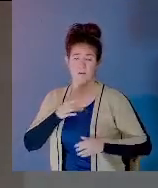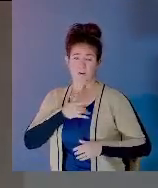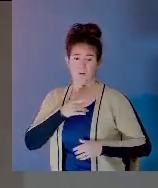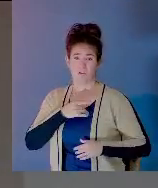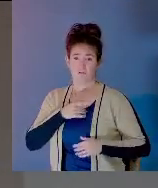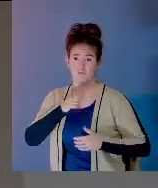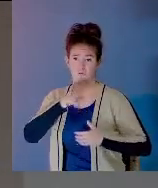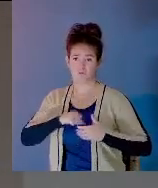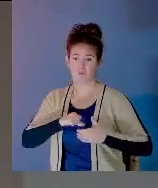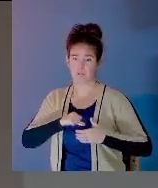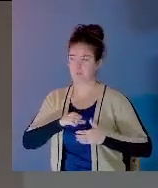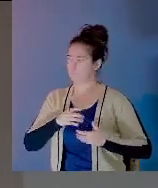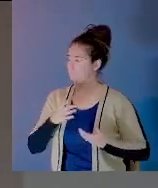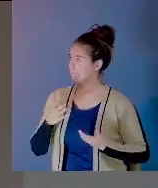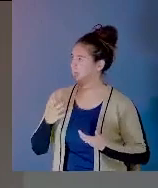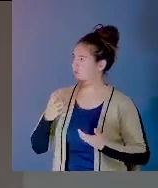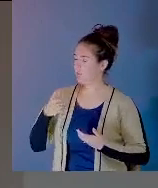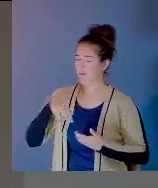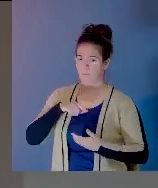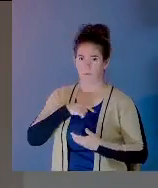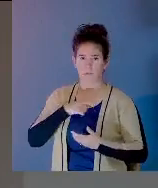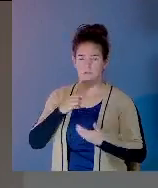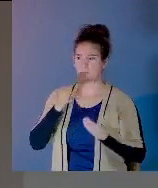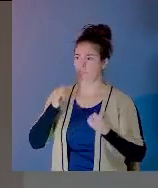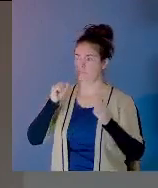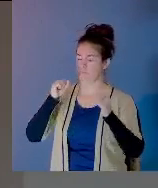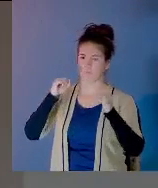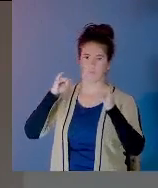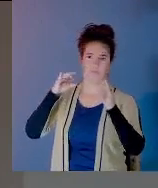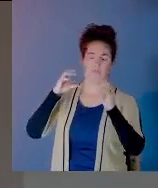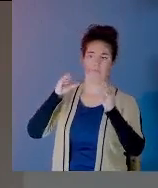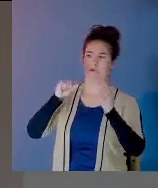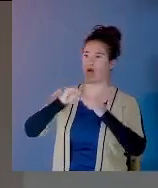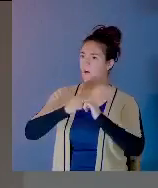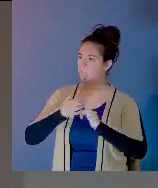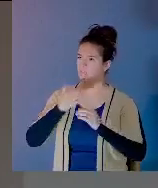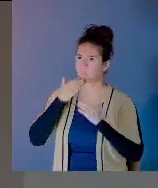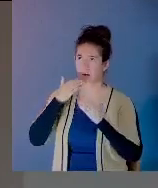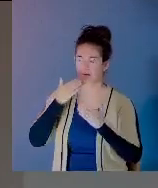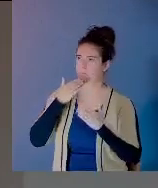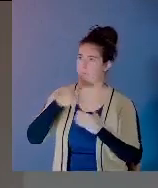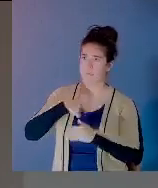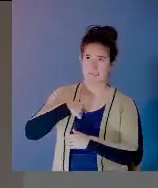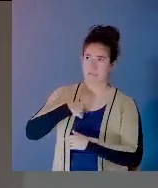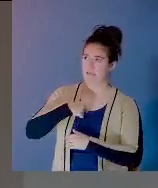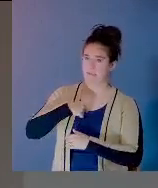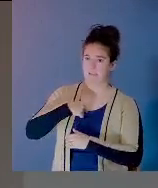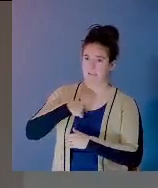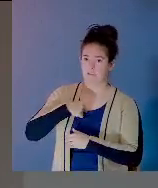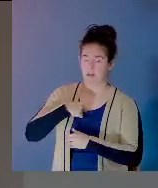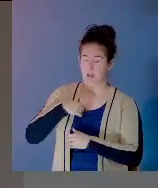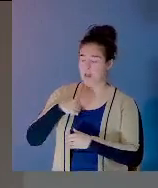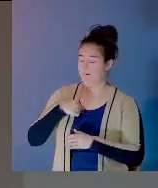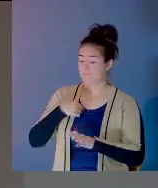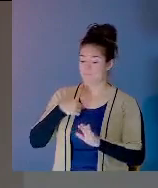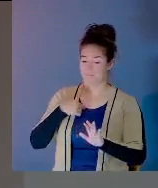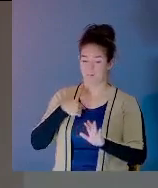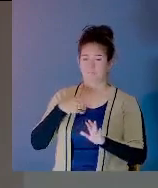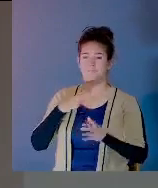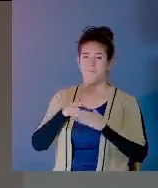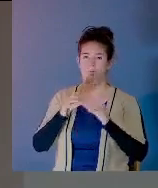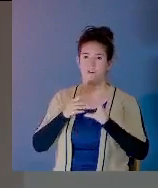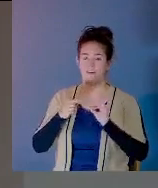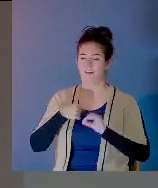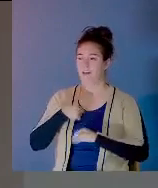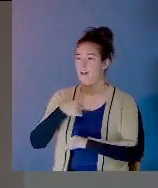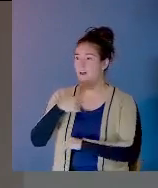in such a short period of time, man, I'm just blown away to this day at how grateful I am. I'll never forget that Monday that we left him and he was